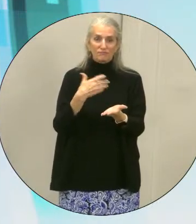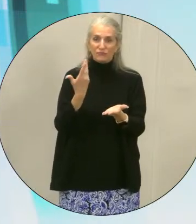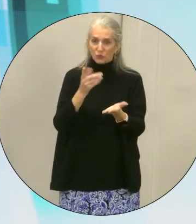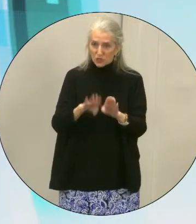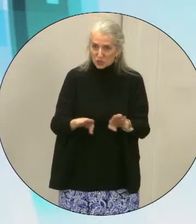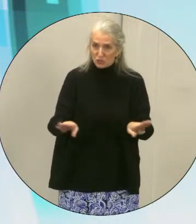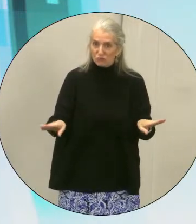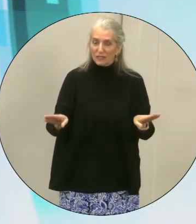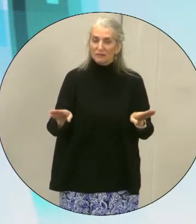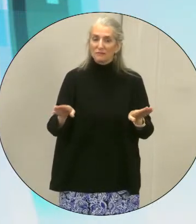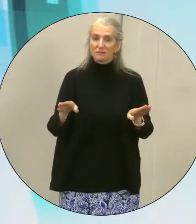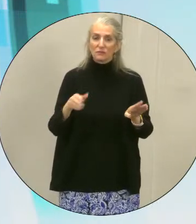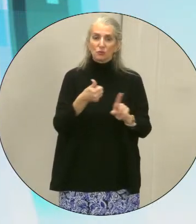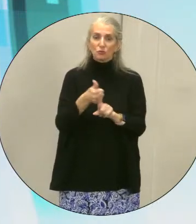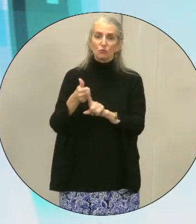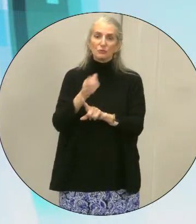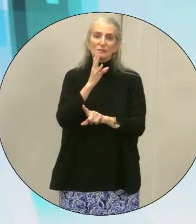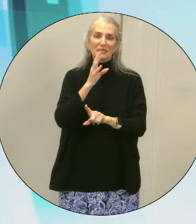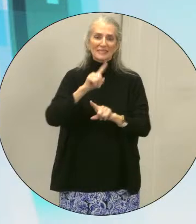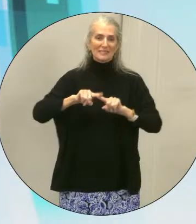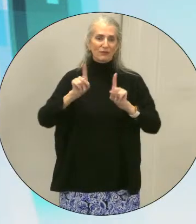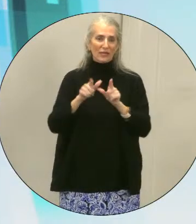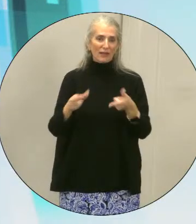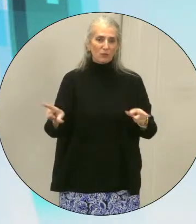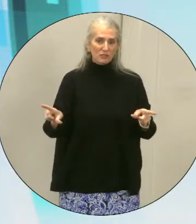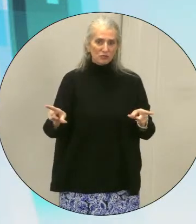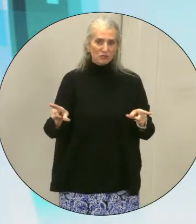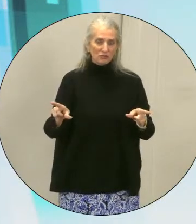children that speak a different language?